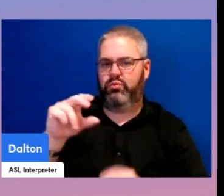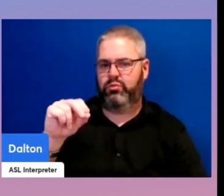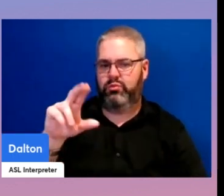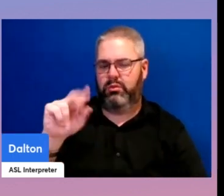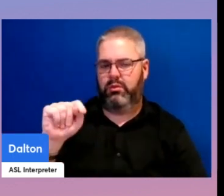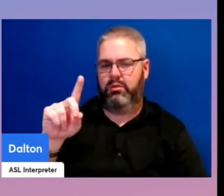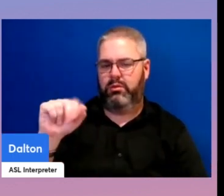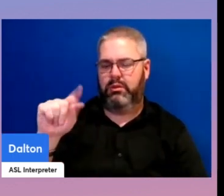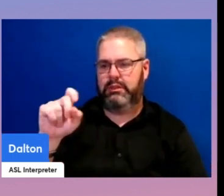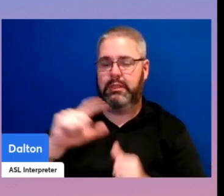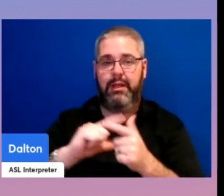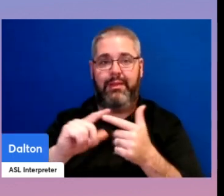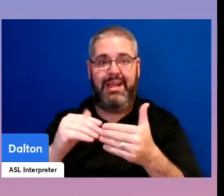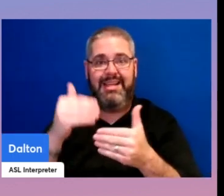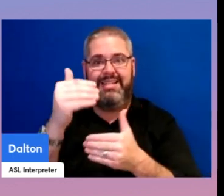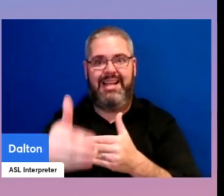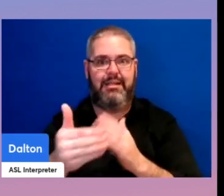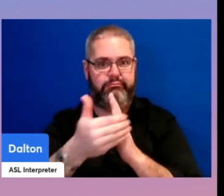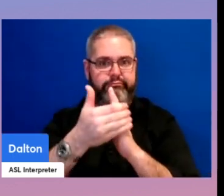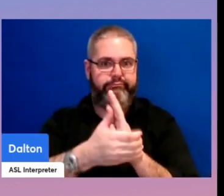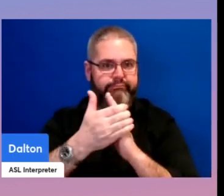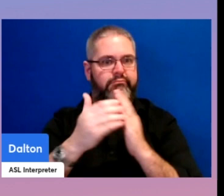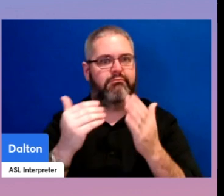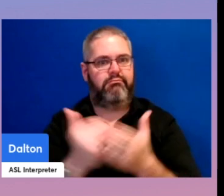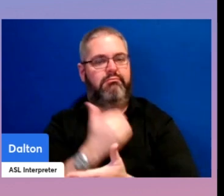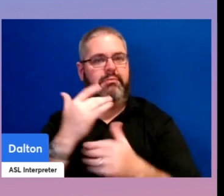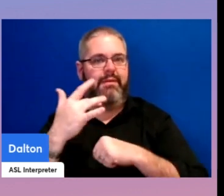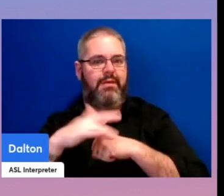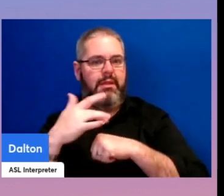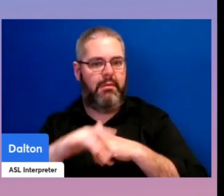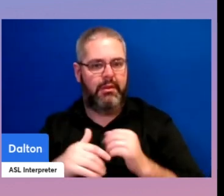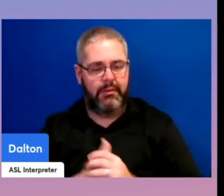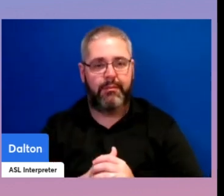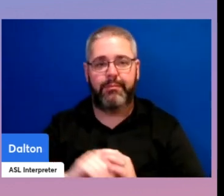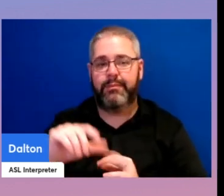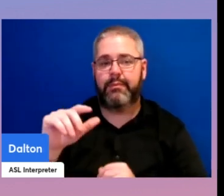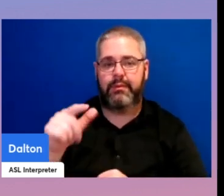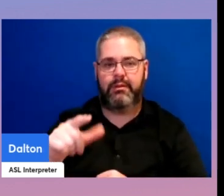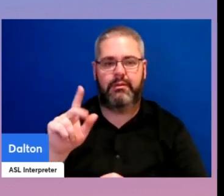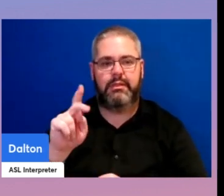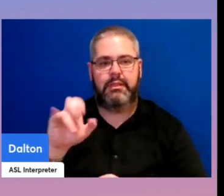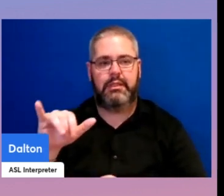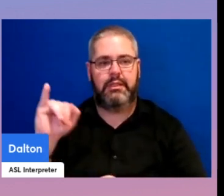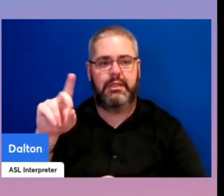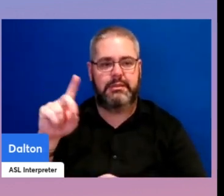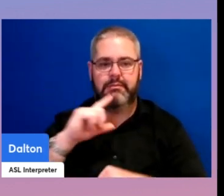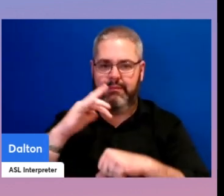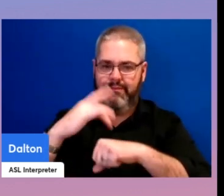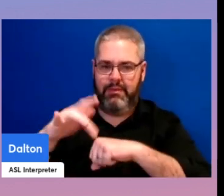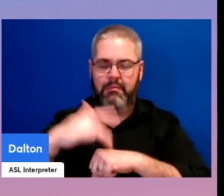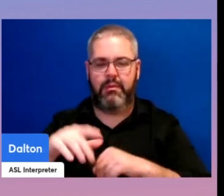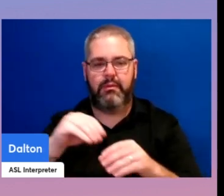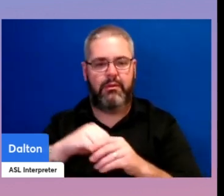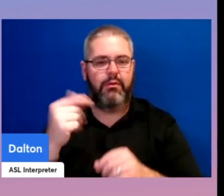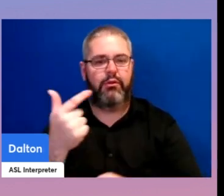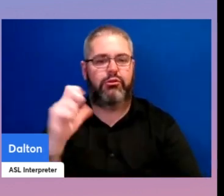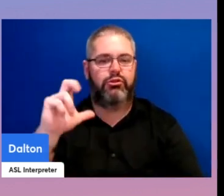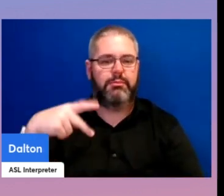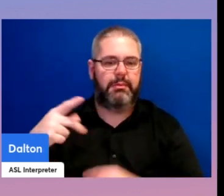is automatically available now. And the key ID updated is available in the GCP Secret